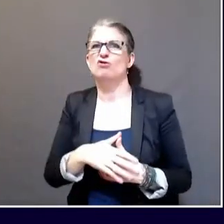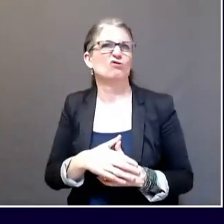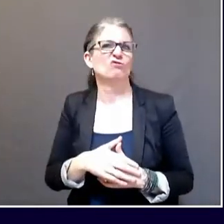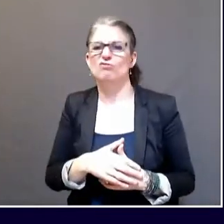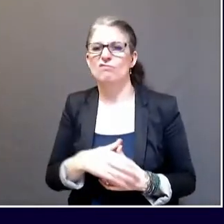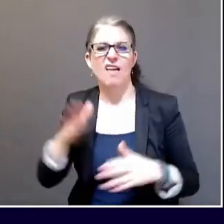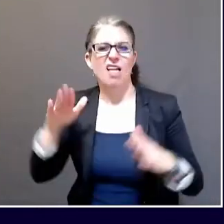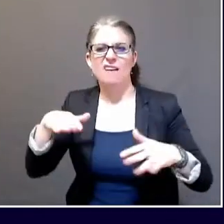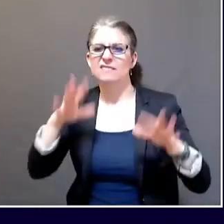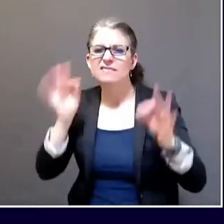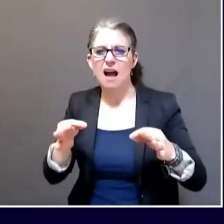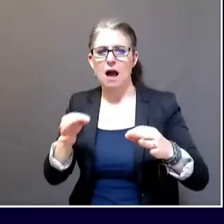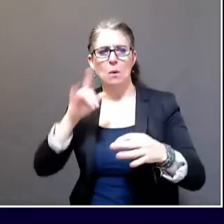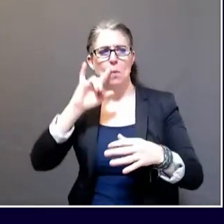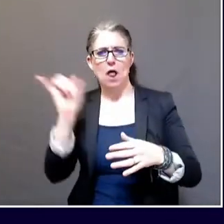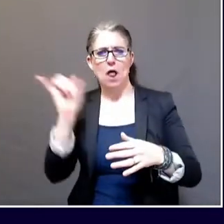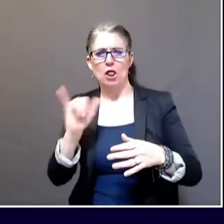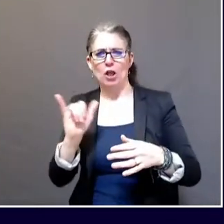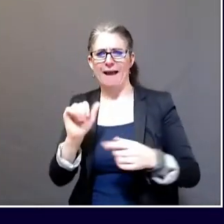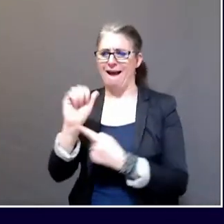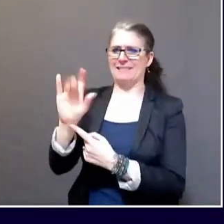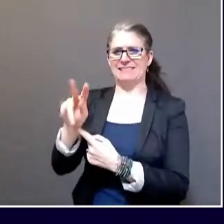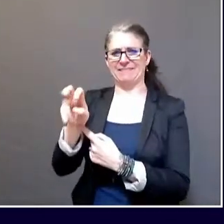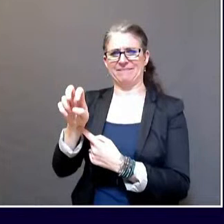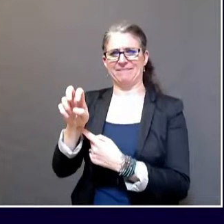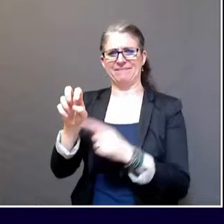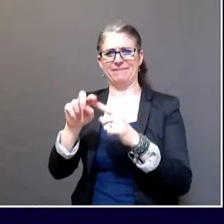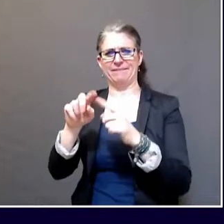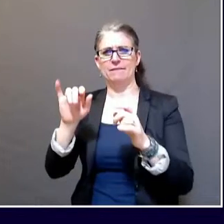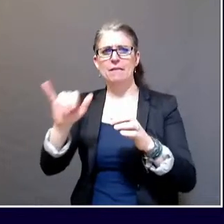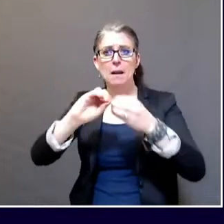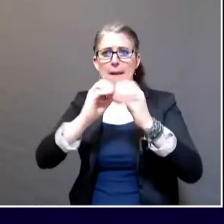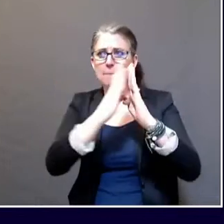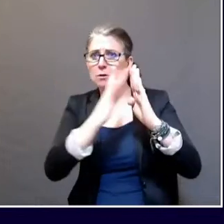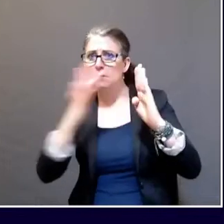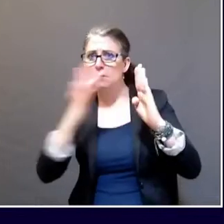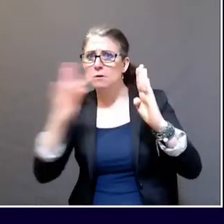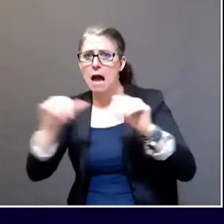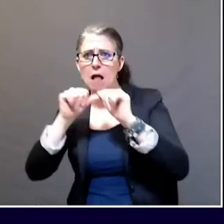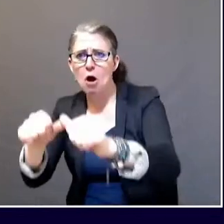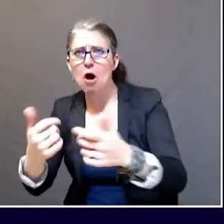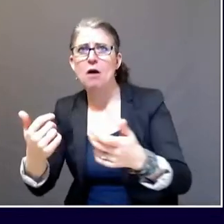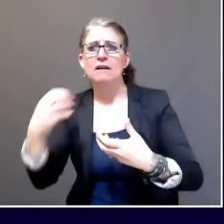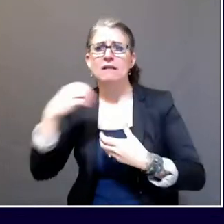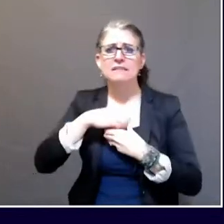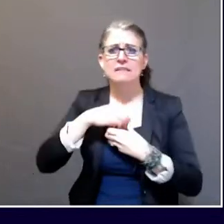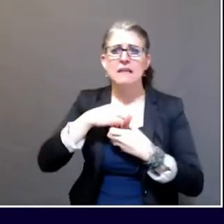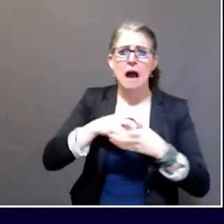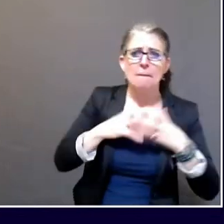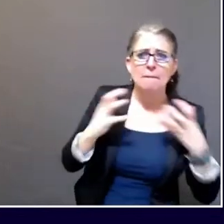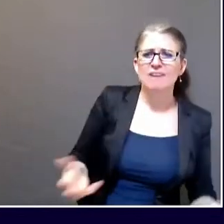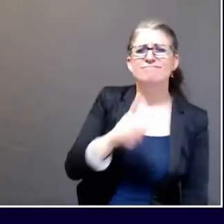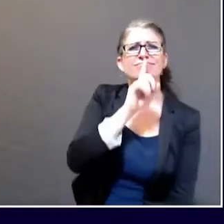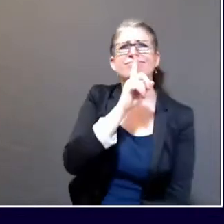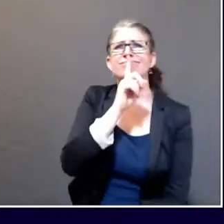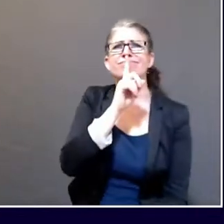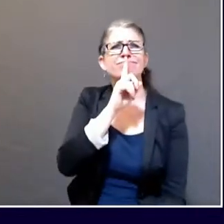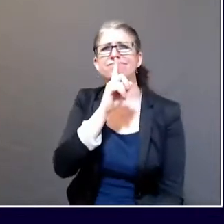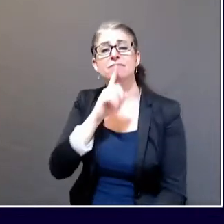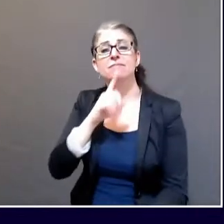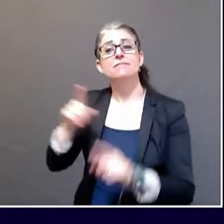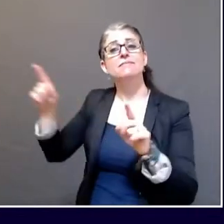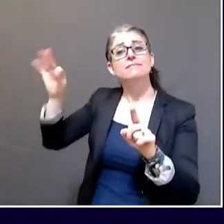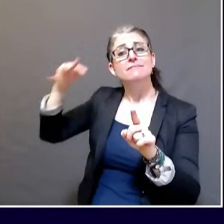it. There are definitely hypotheses, but none that the US CDC or the World Health Organization, so far as I'm aware, have